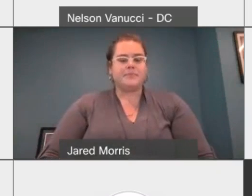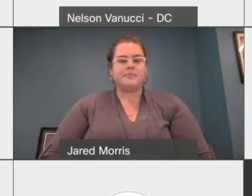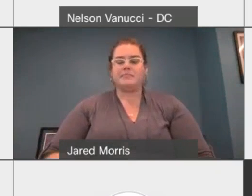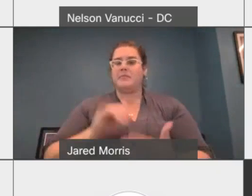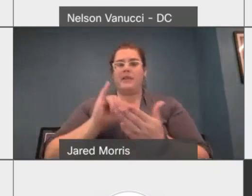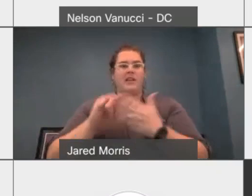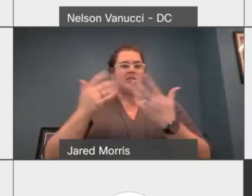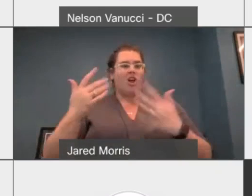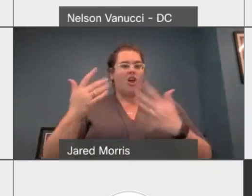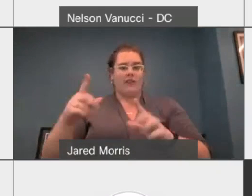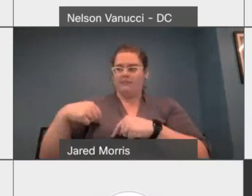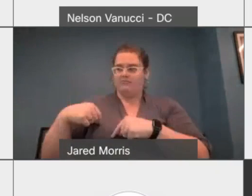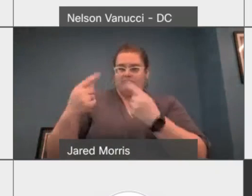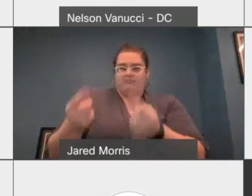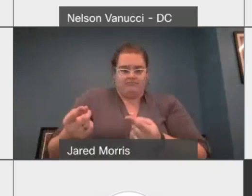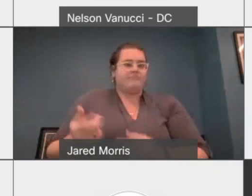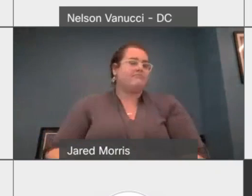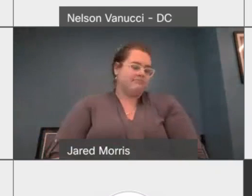done.